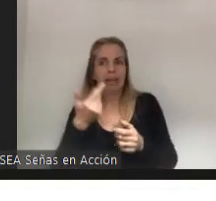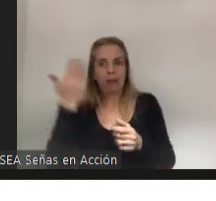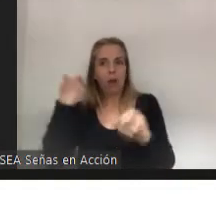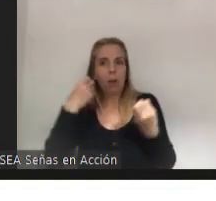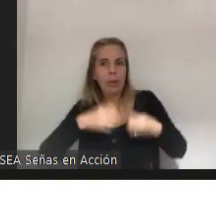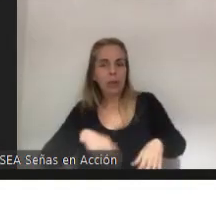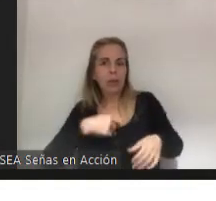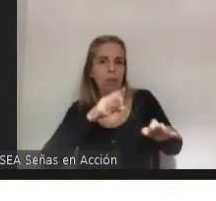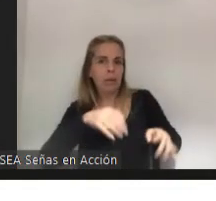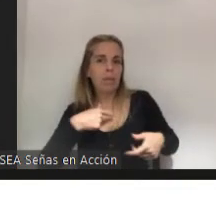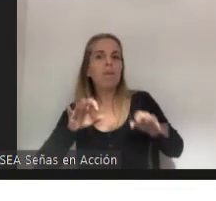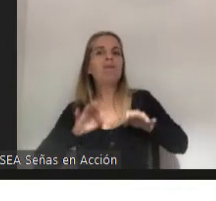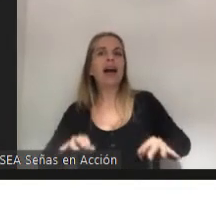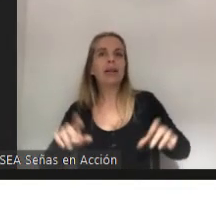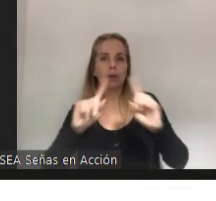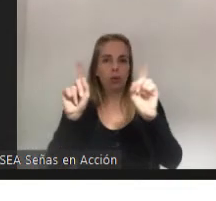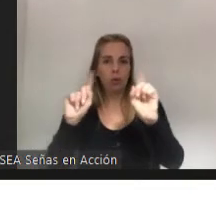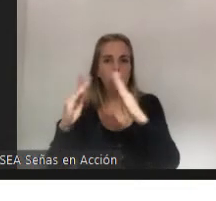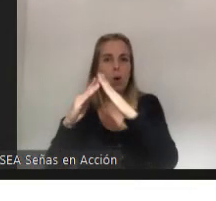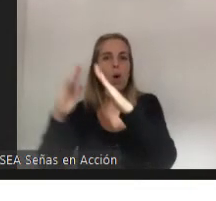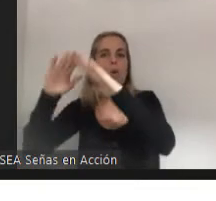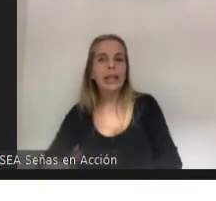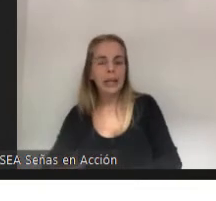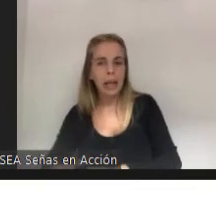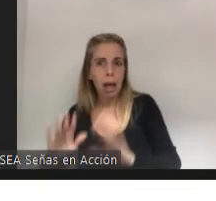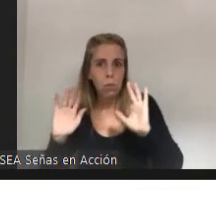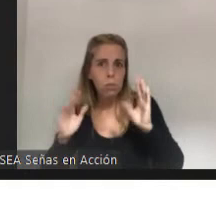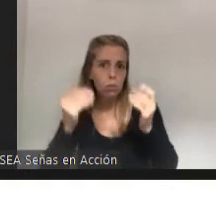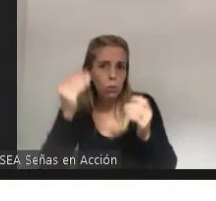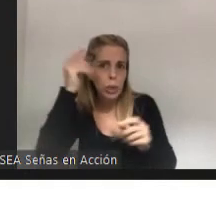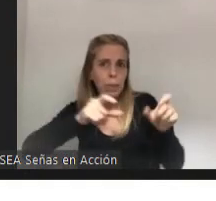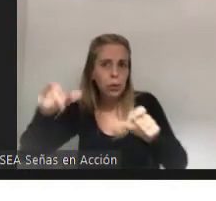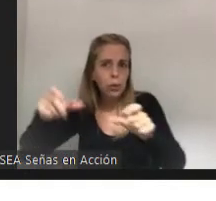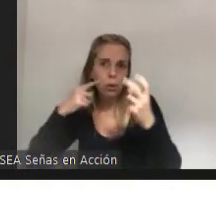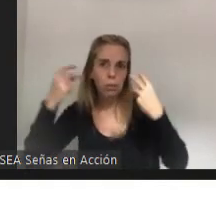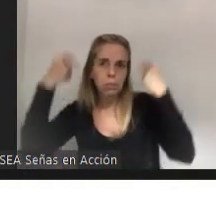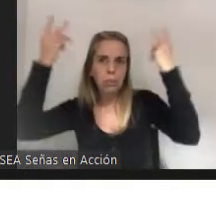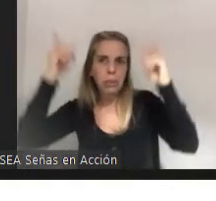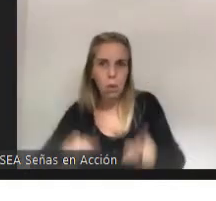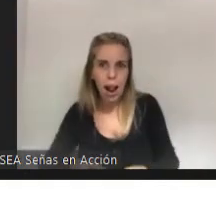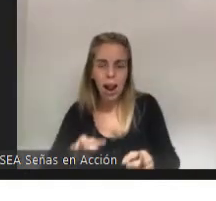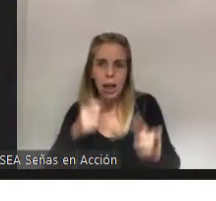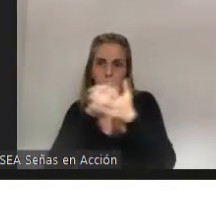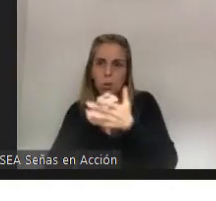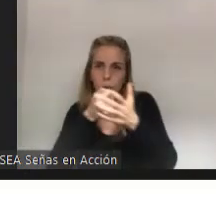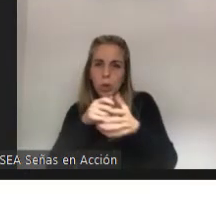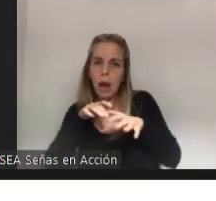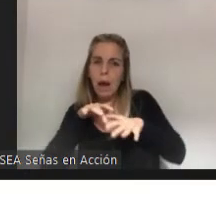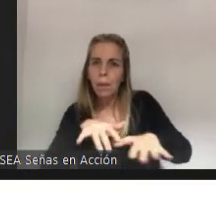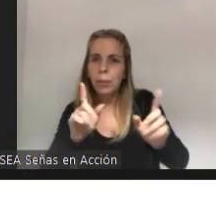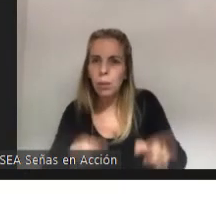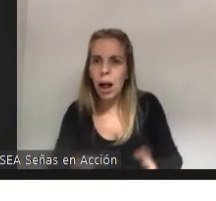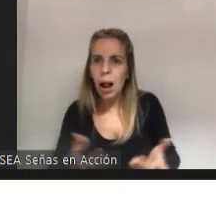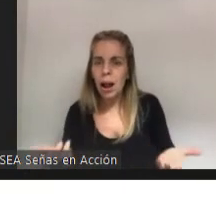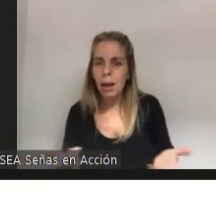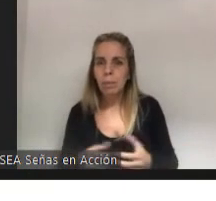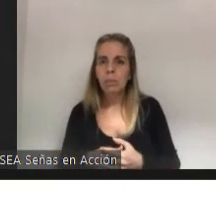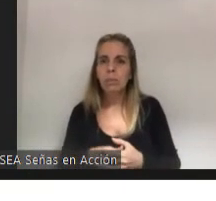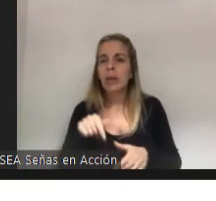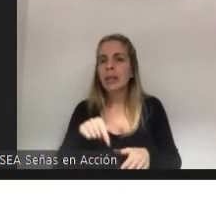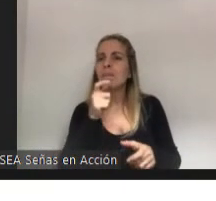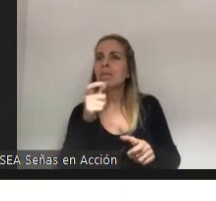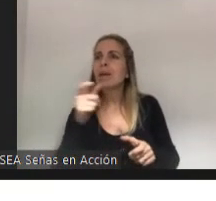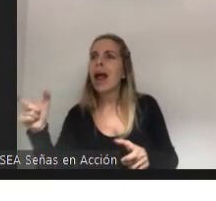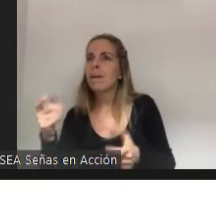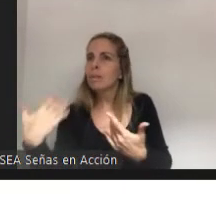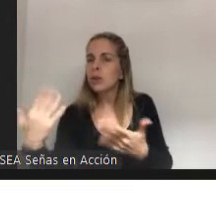they said, these are not vacations, and they clearly are not vacations. So how whatever is